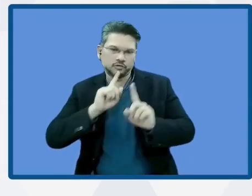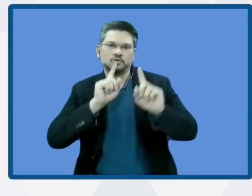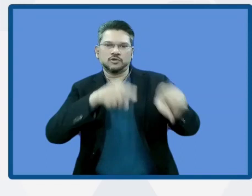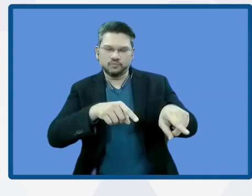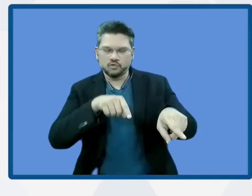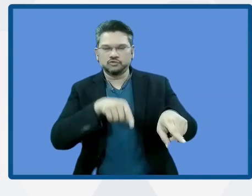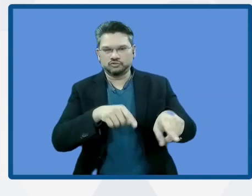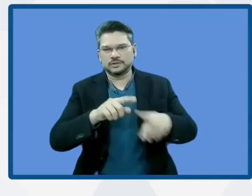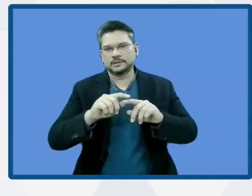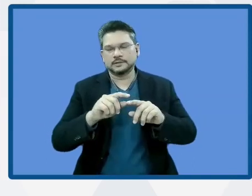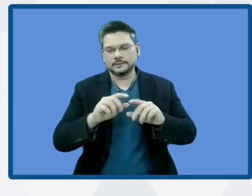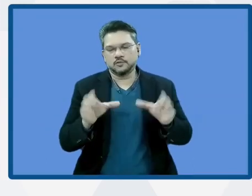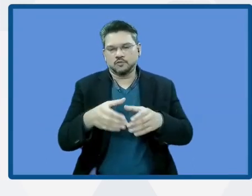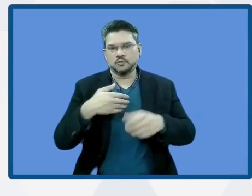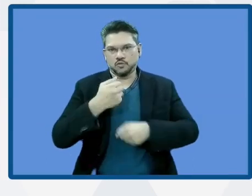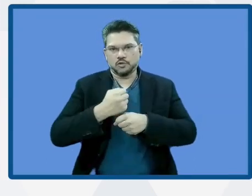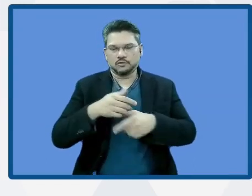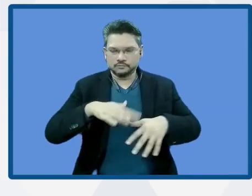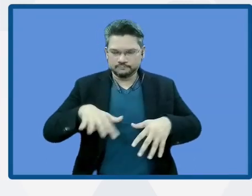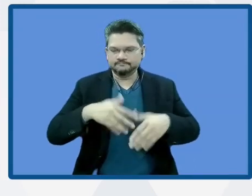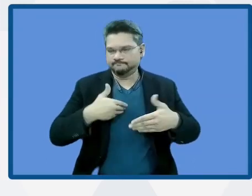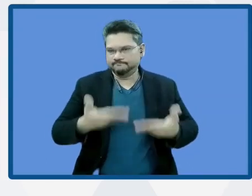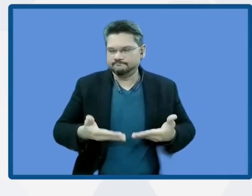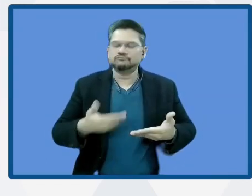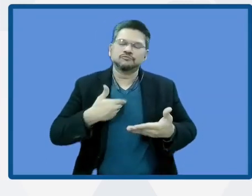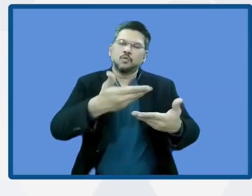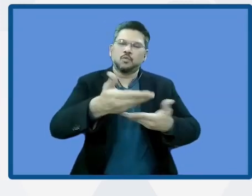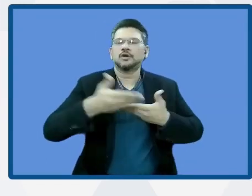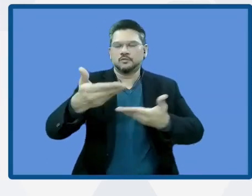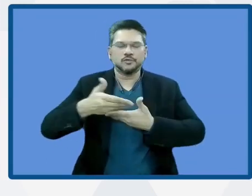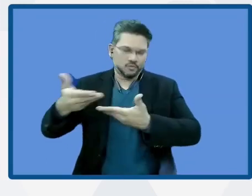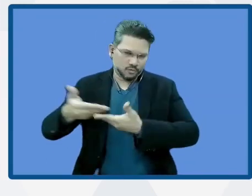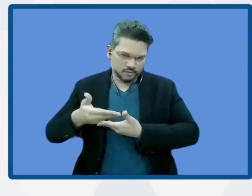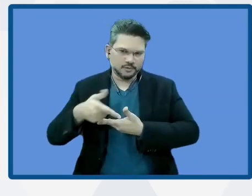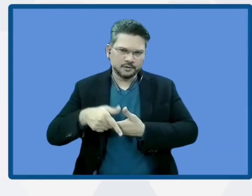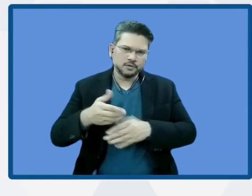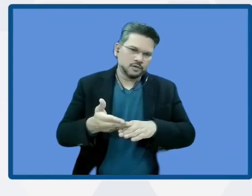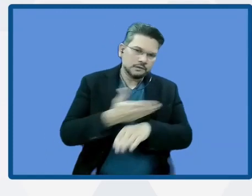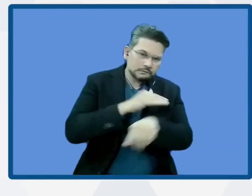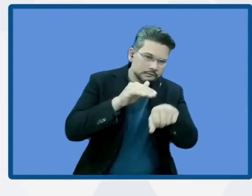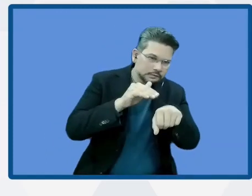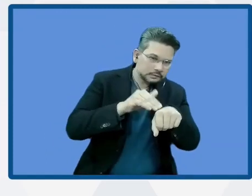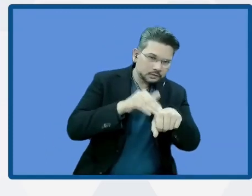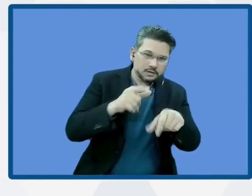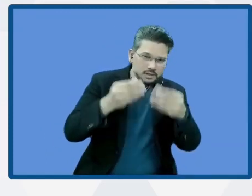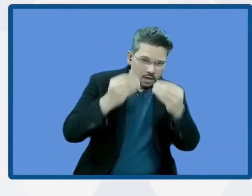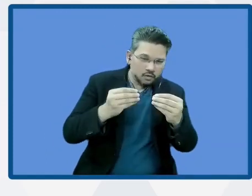all to this COSUDE event on early warning to reduce loss and